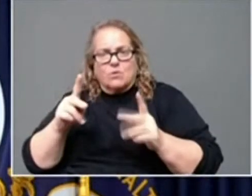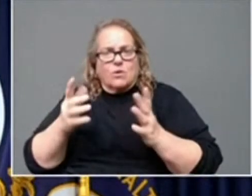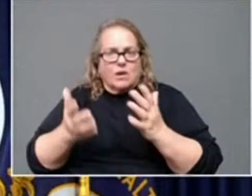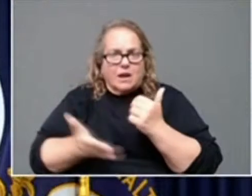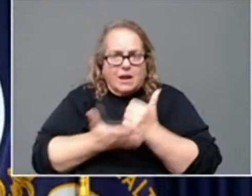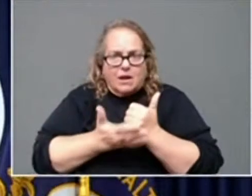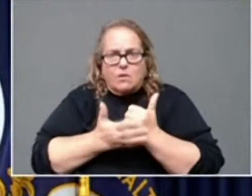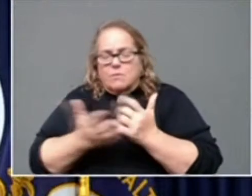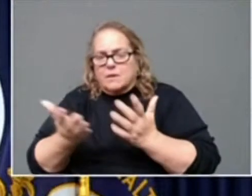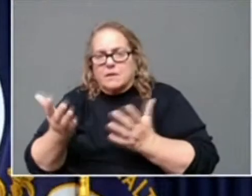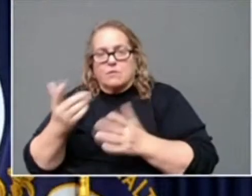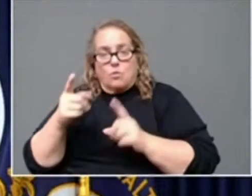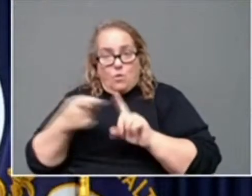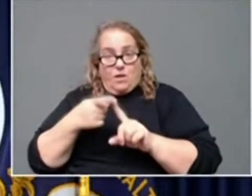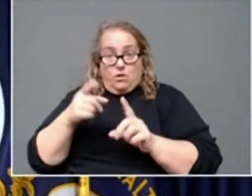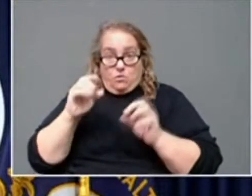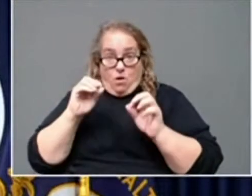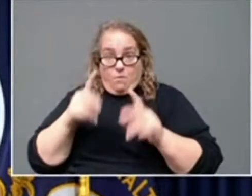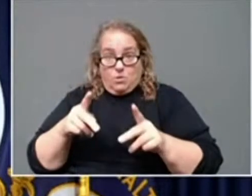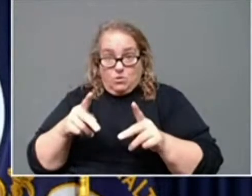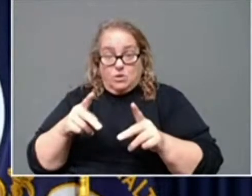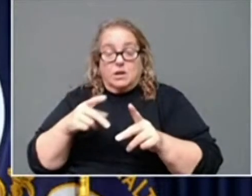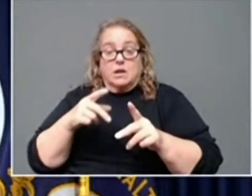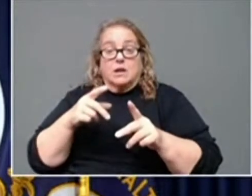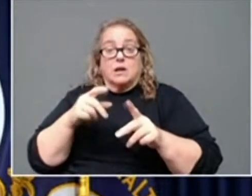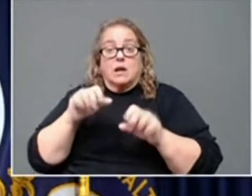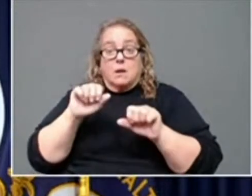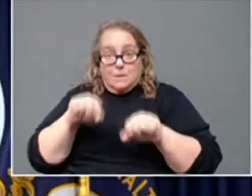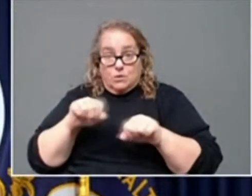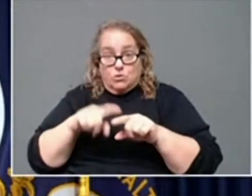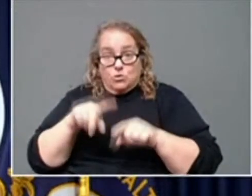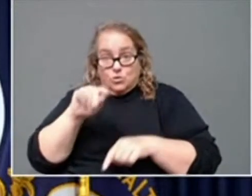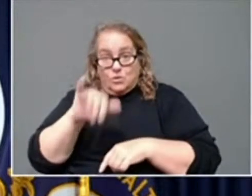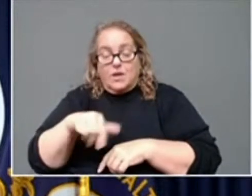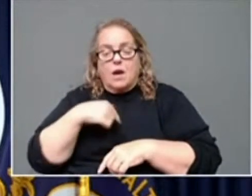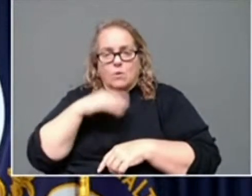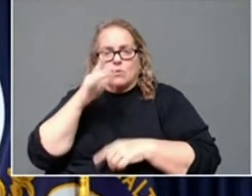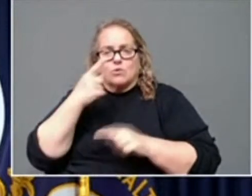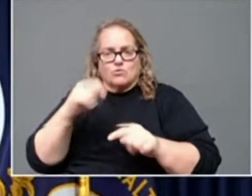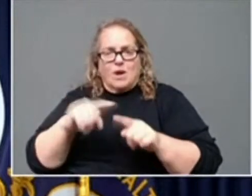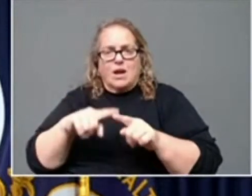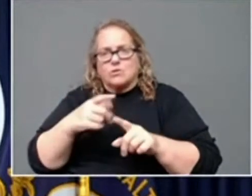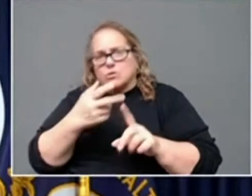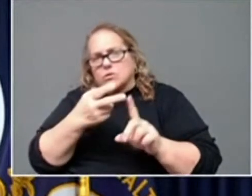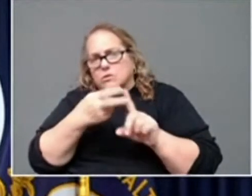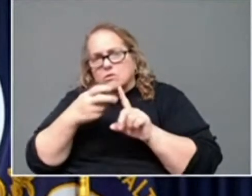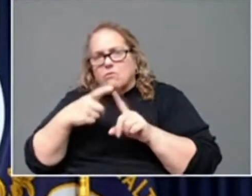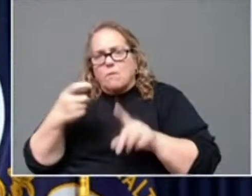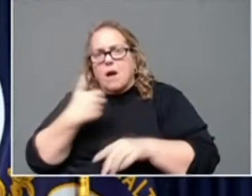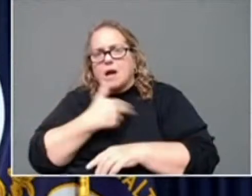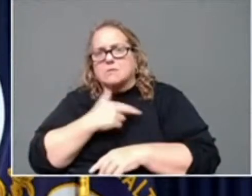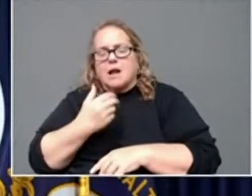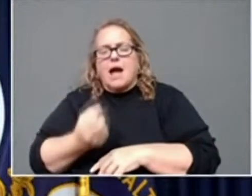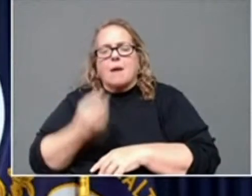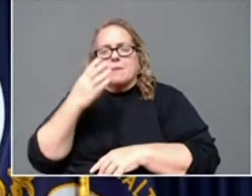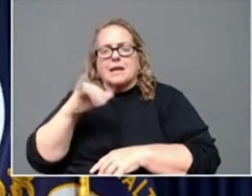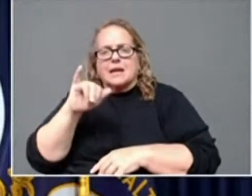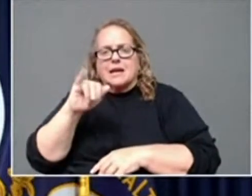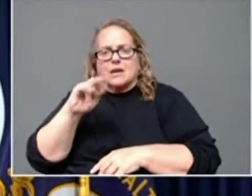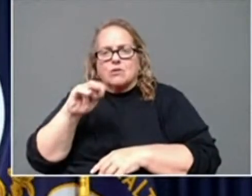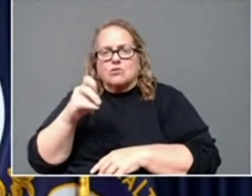When there's an opportunity and capacity, we'll try to get from the hospital what we think we